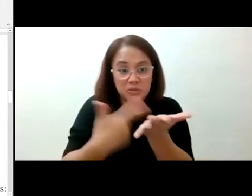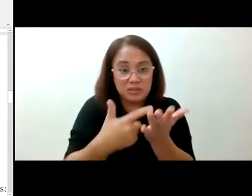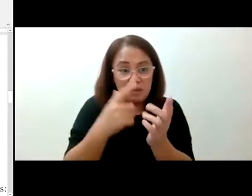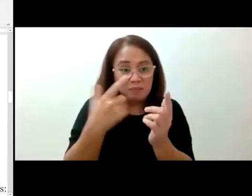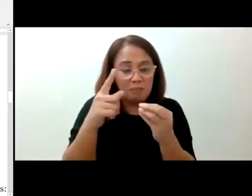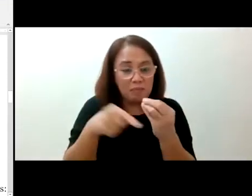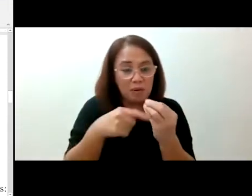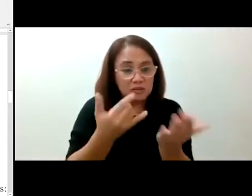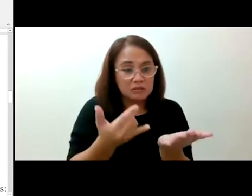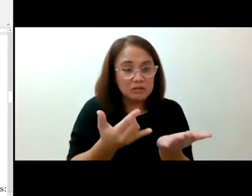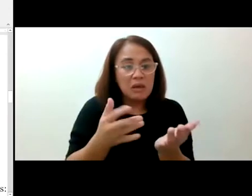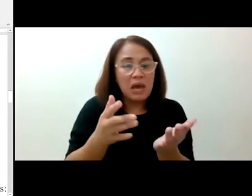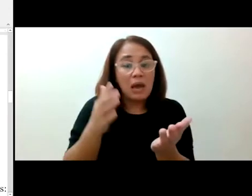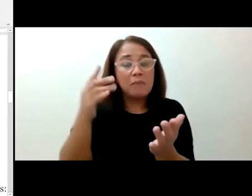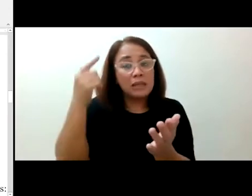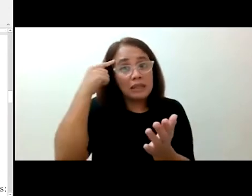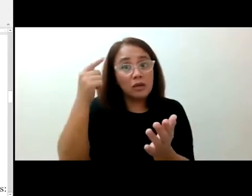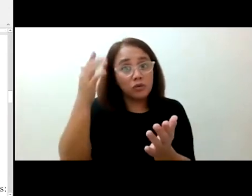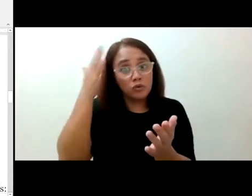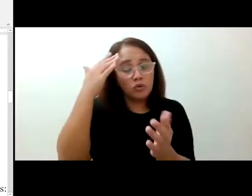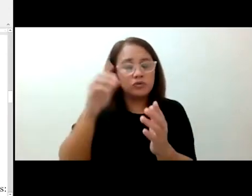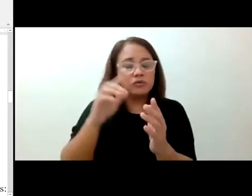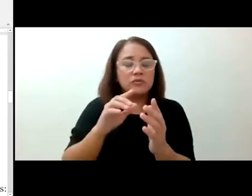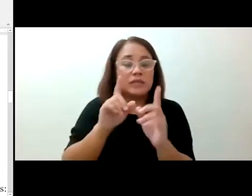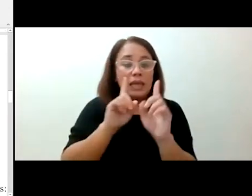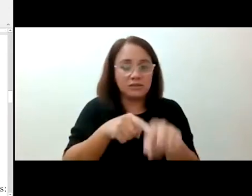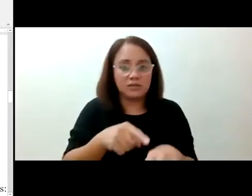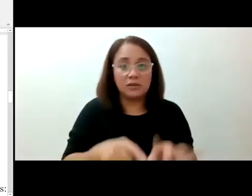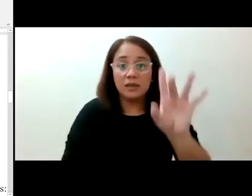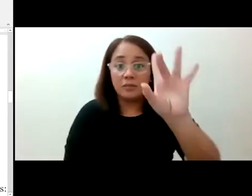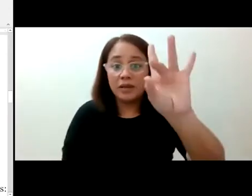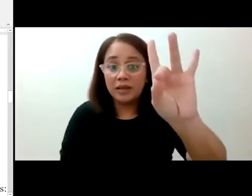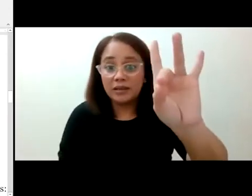answer. 8,